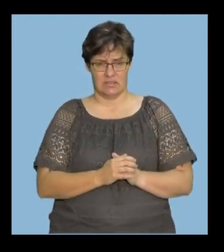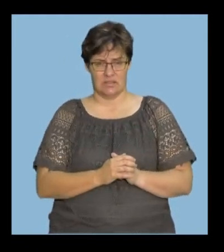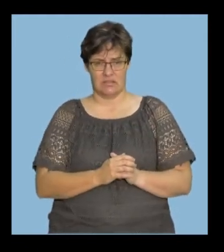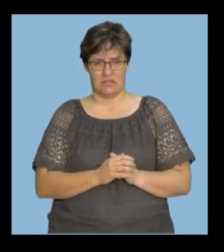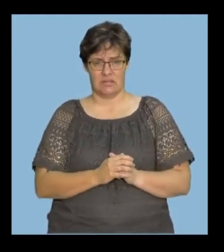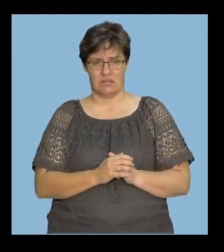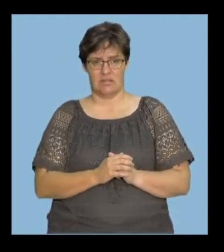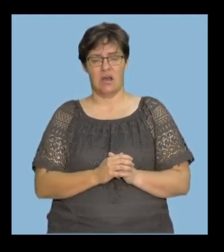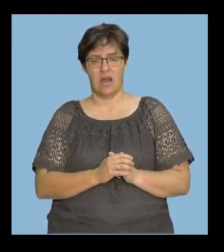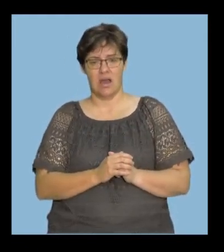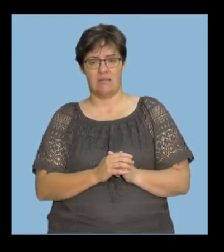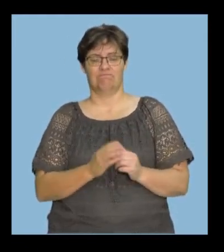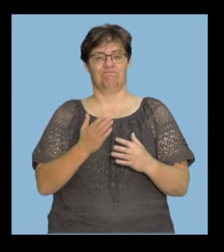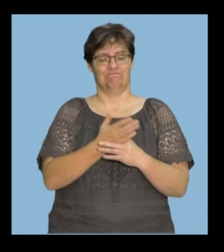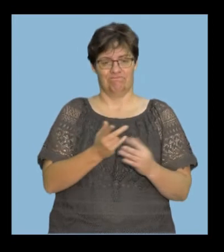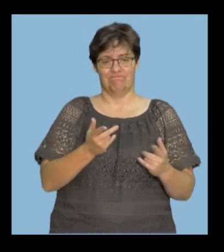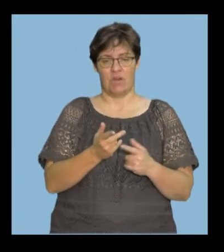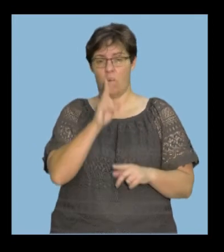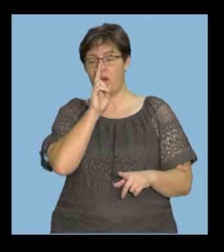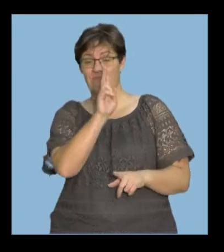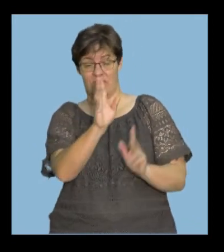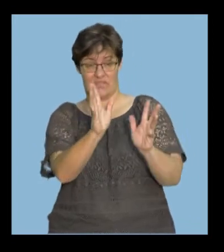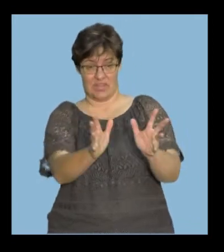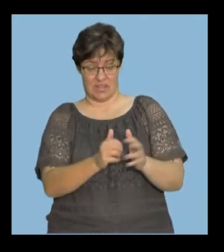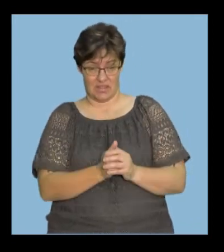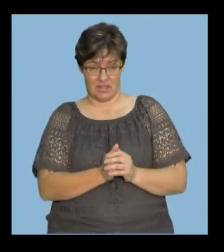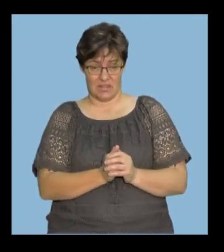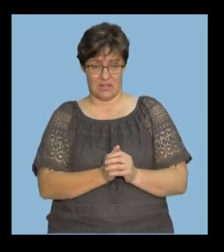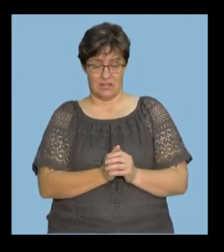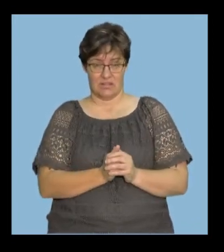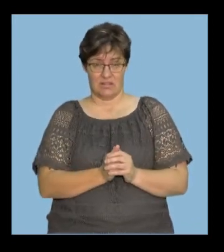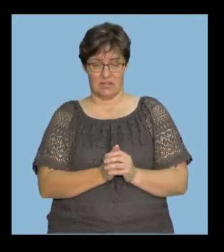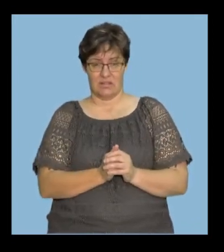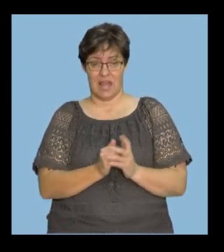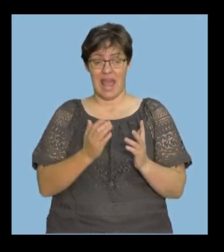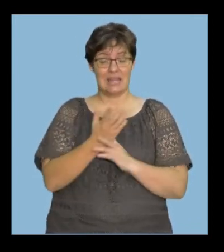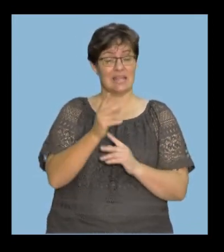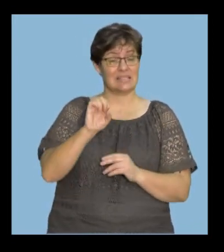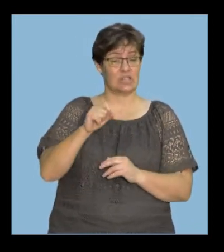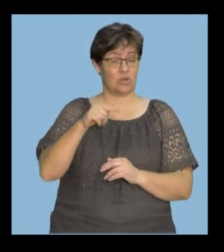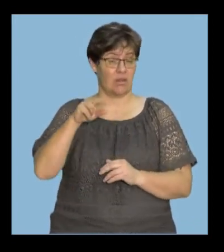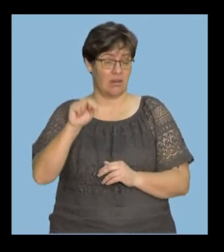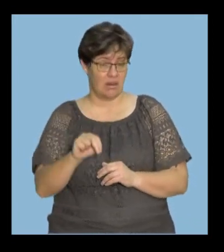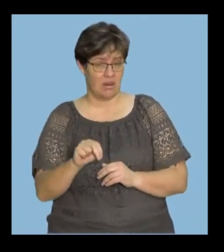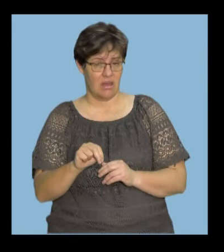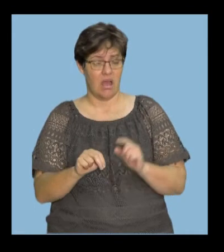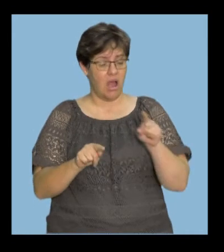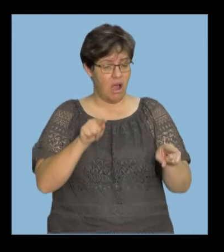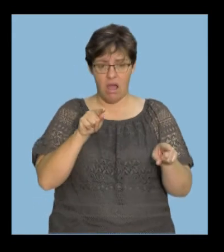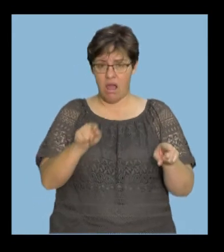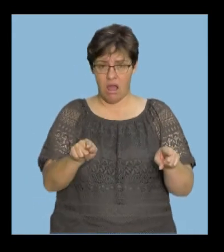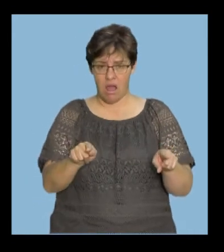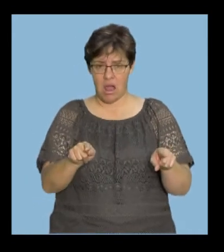of intersection. We've already seen that in terms of intersection, some two events